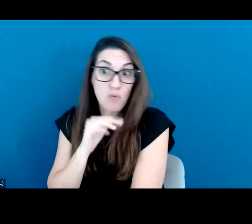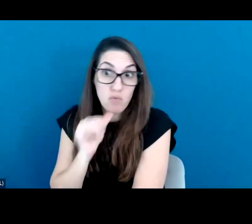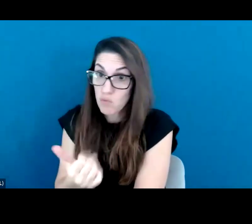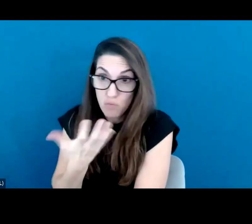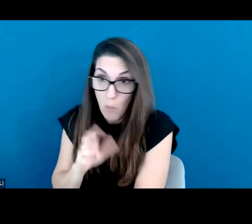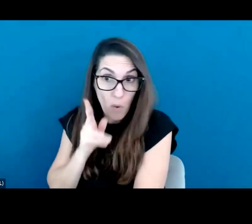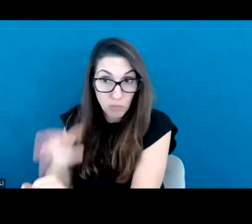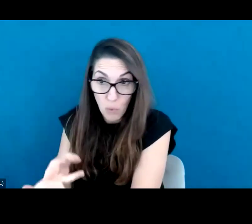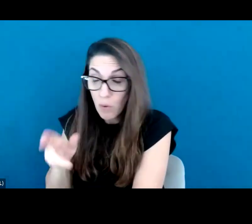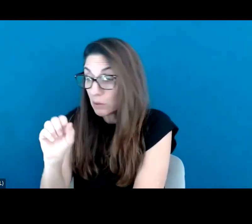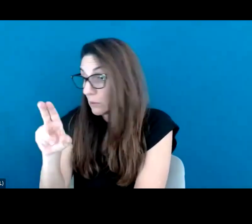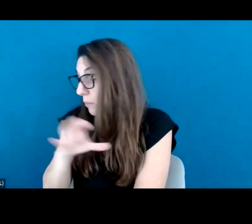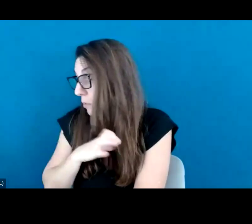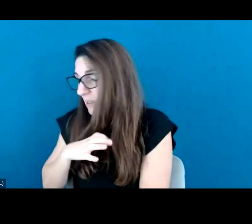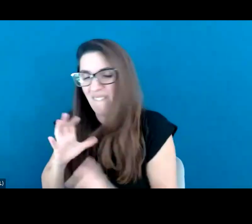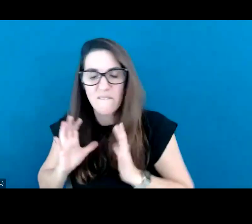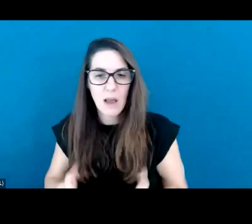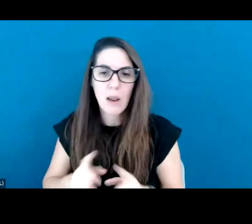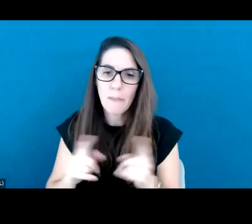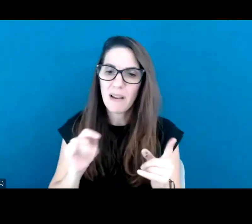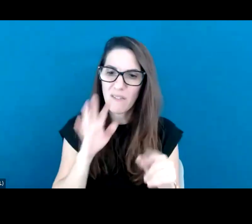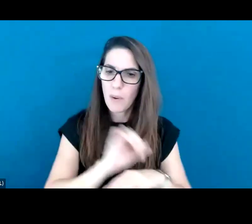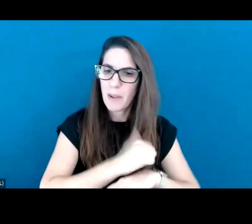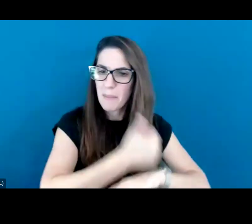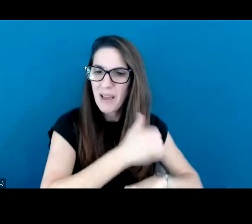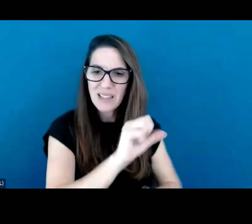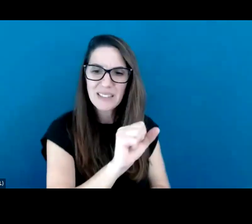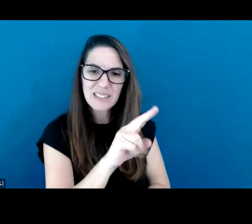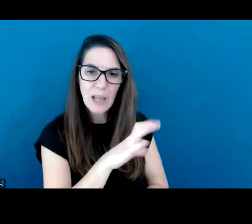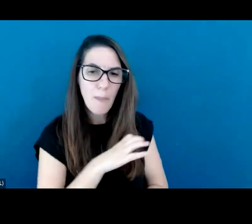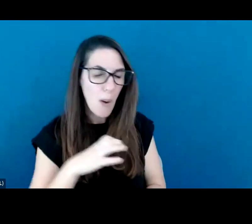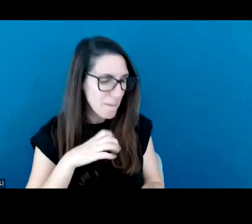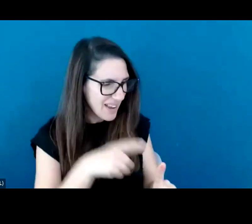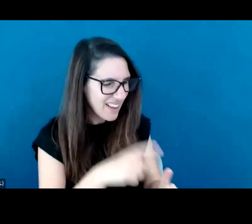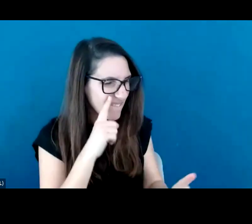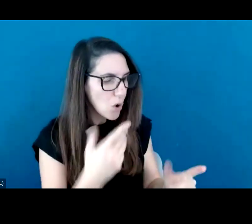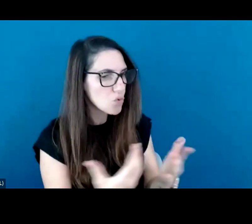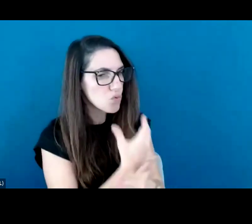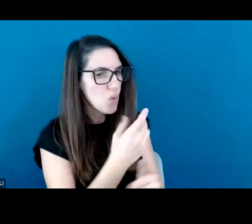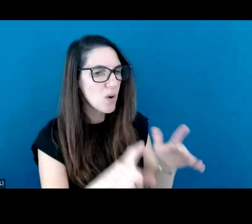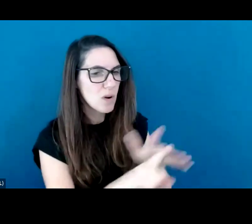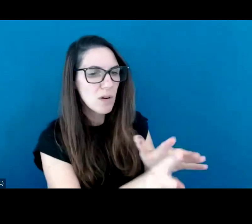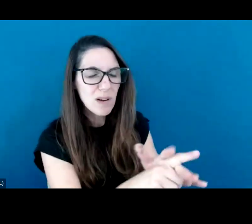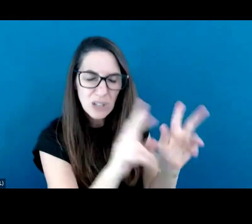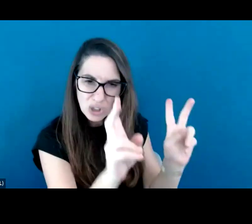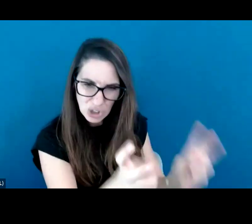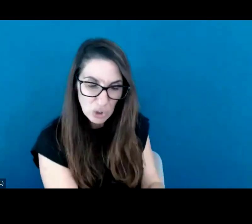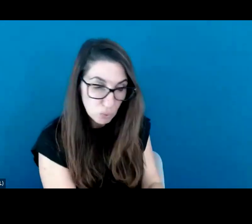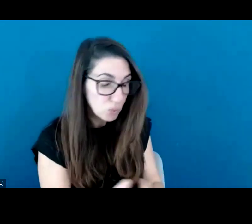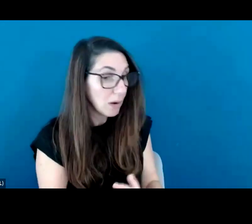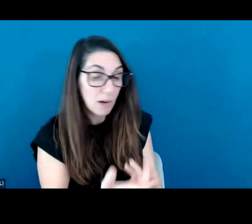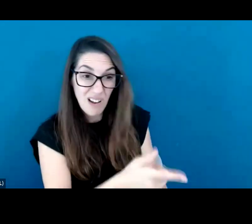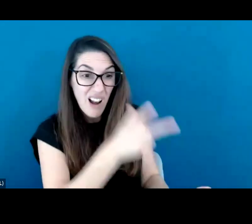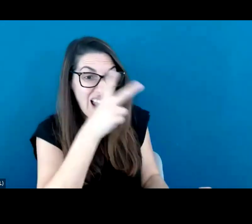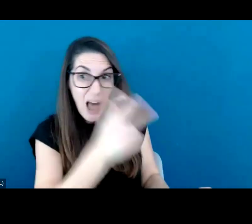But if it turns out that like creating a subcommittee on emerging issues is a really bad idea and we should just do it all at the full committee, then there is no reason to say that